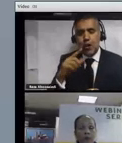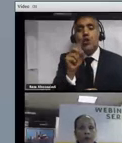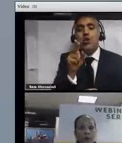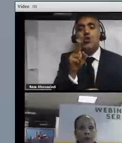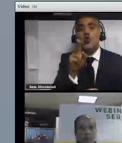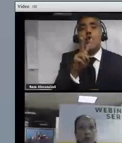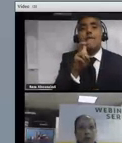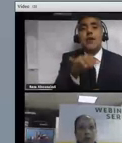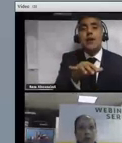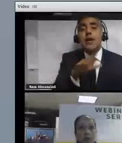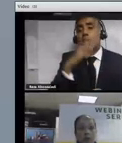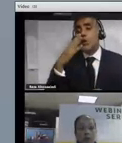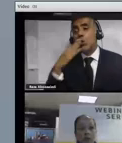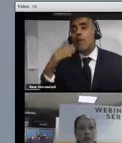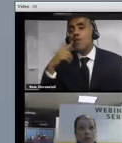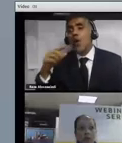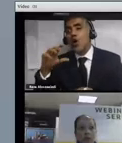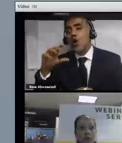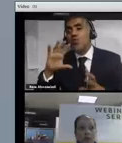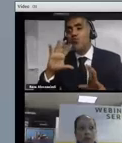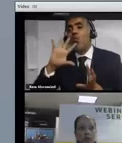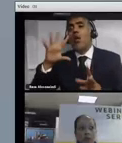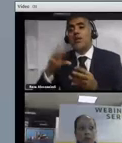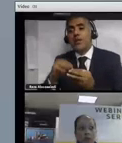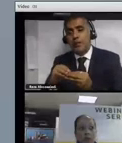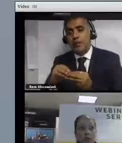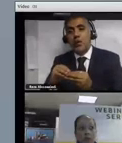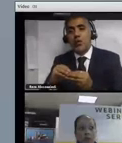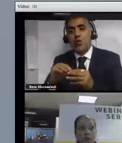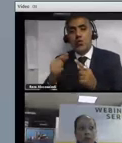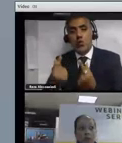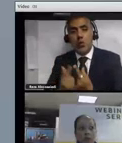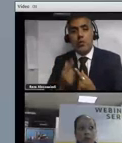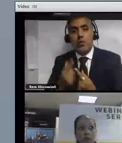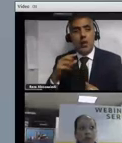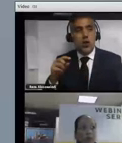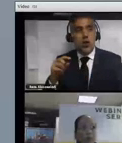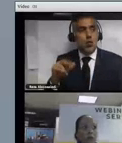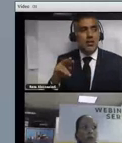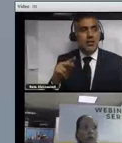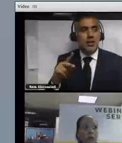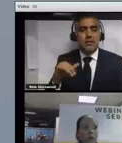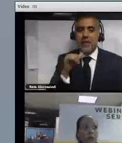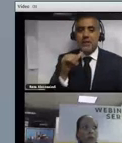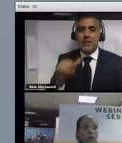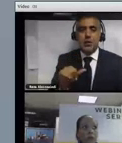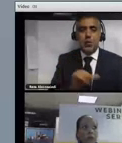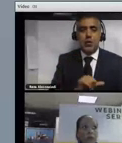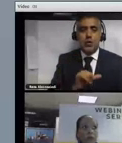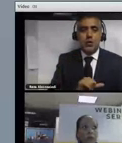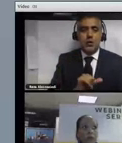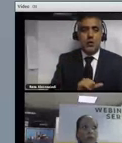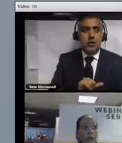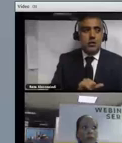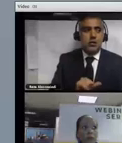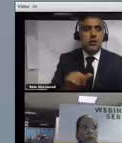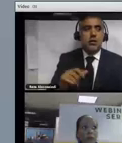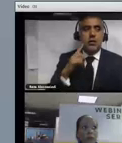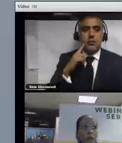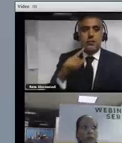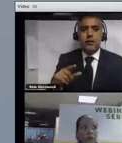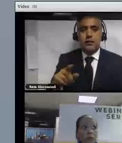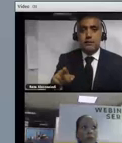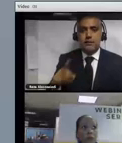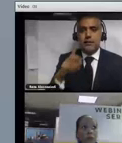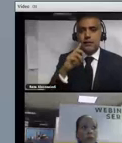qualitative focus group type thing, but on a quantitative survey, that kind of question doesn't work. But if we collect data on gender, and we collect data